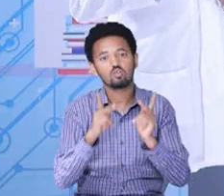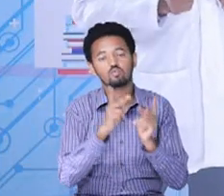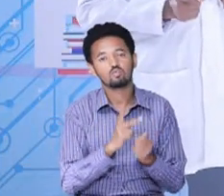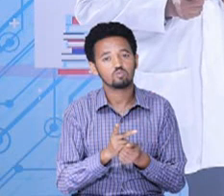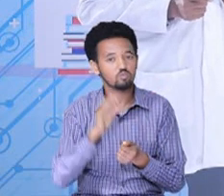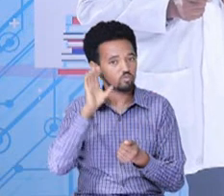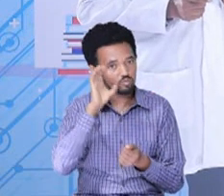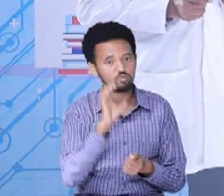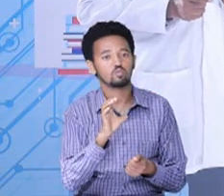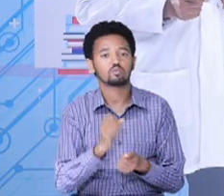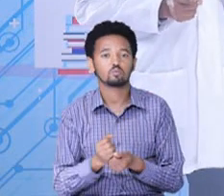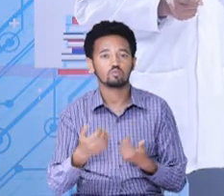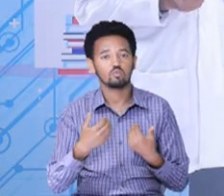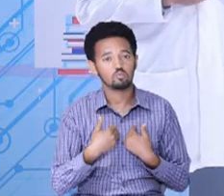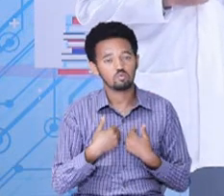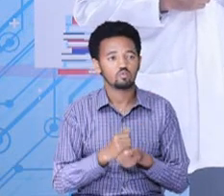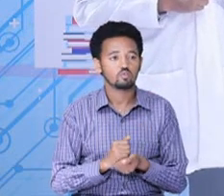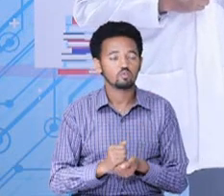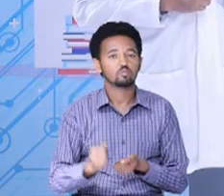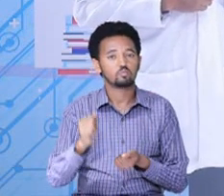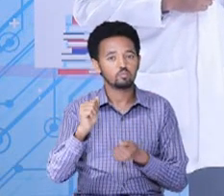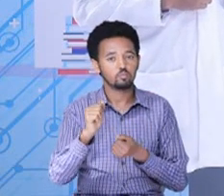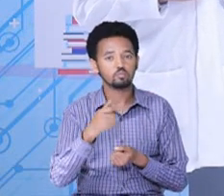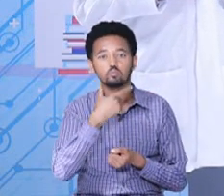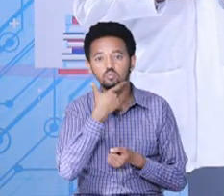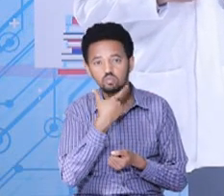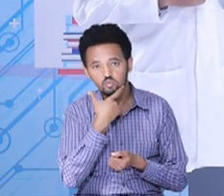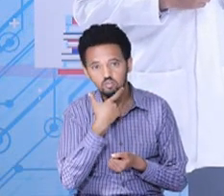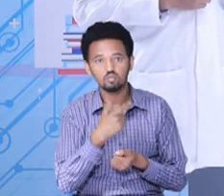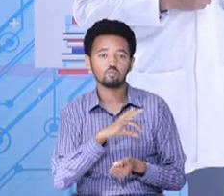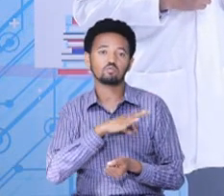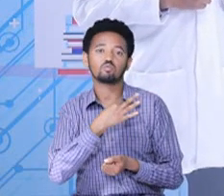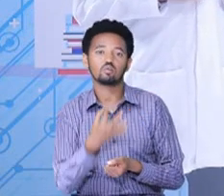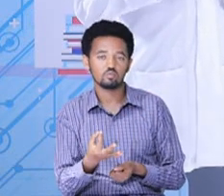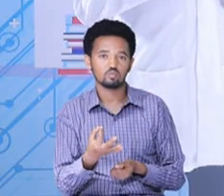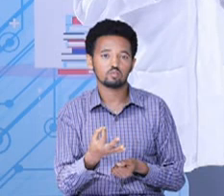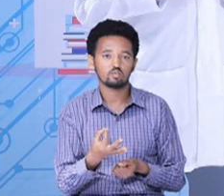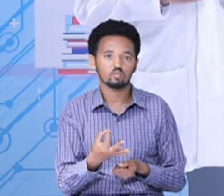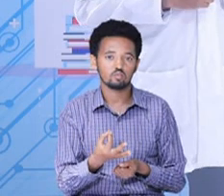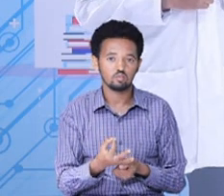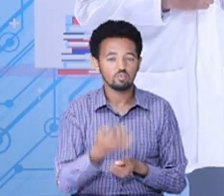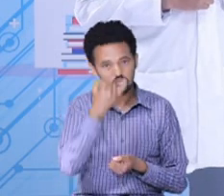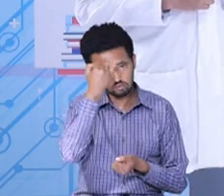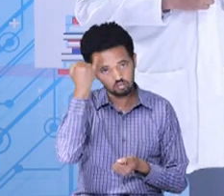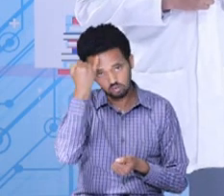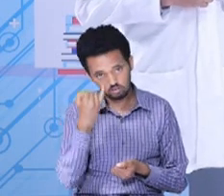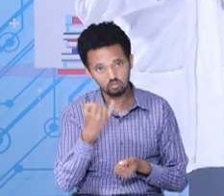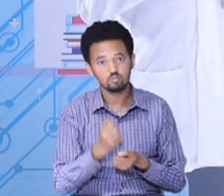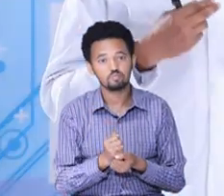colonial powers, especially the colonial powers Britain, France, Italy,